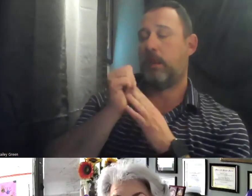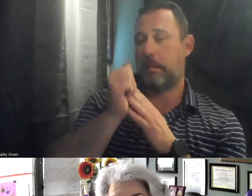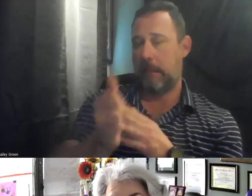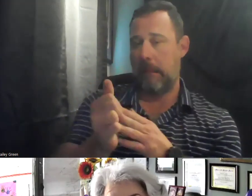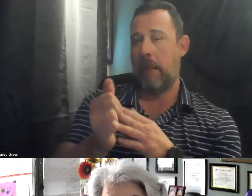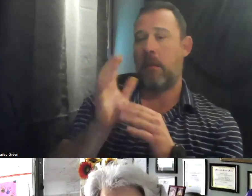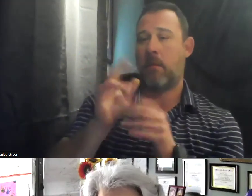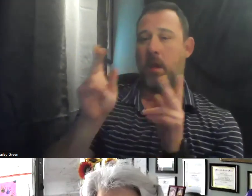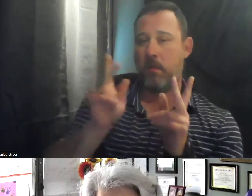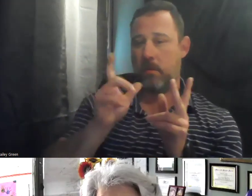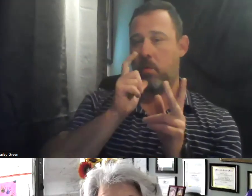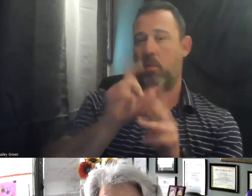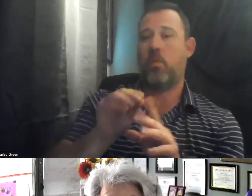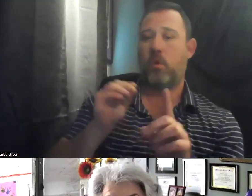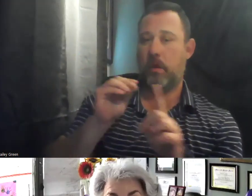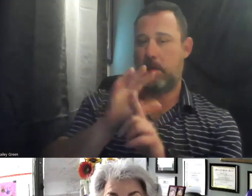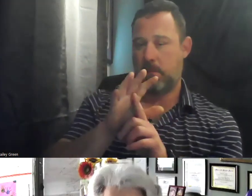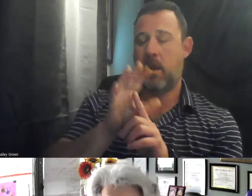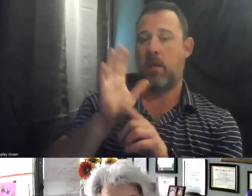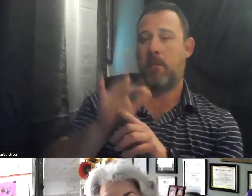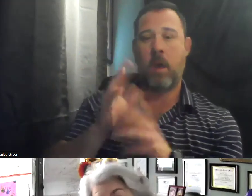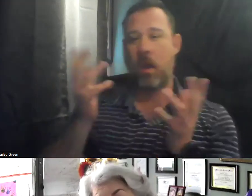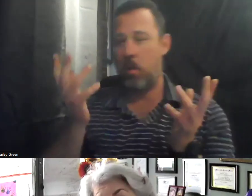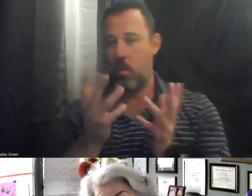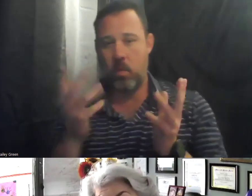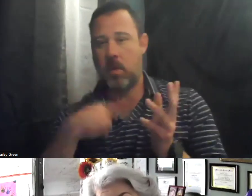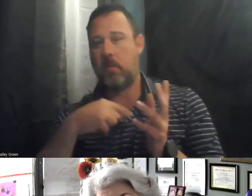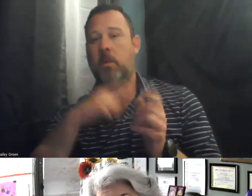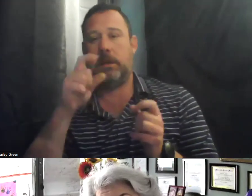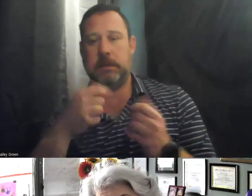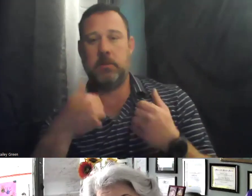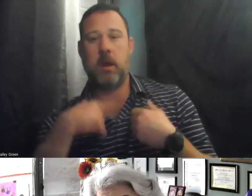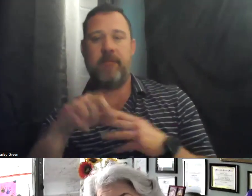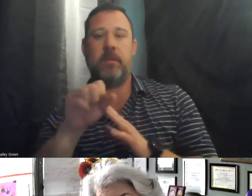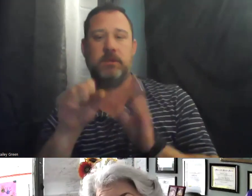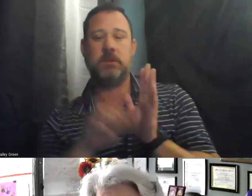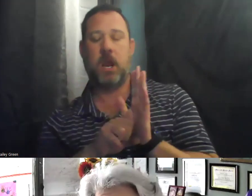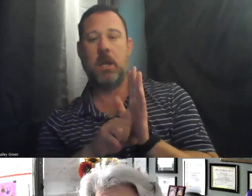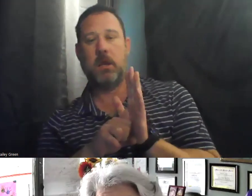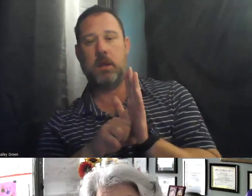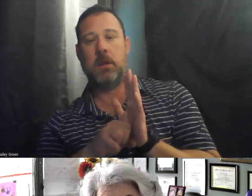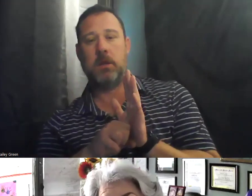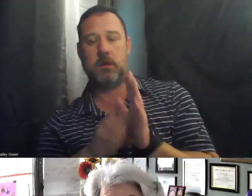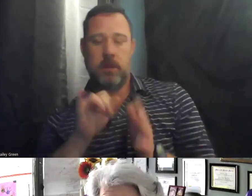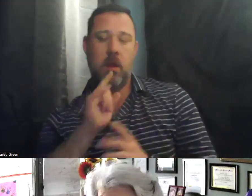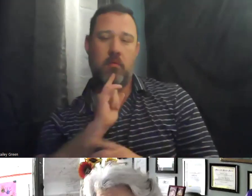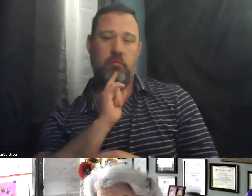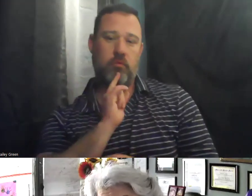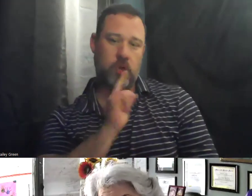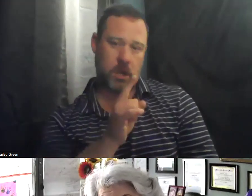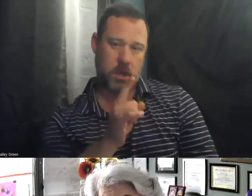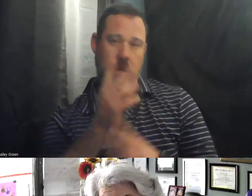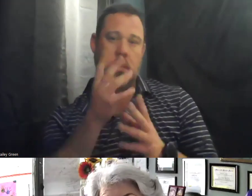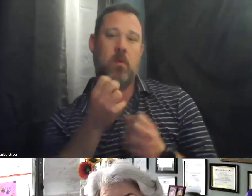by people who are impacted by what it is that we need to have in this state. It's real. You want to lift